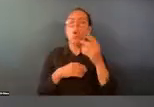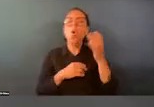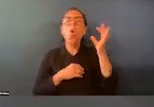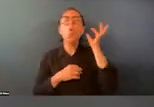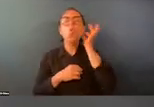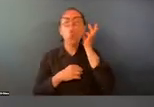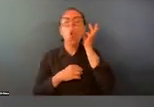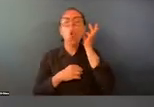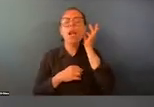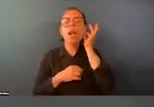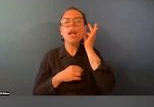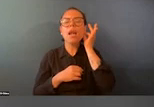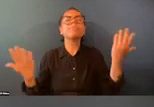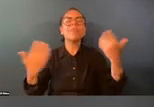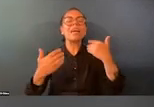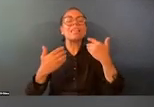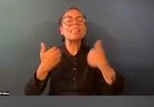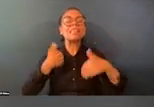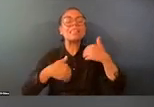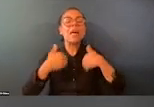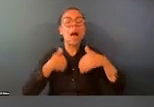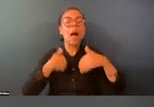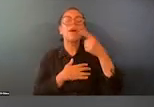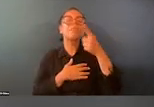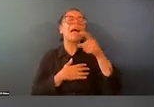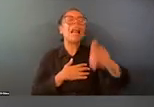better access. And